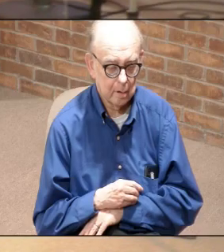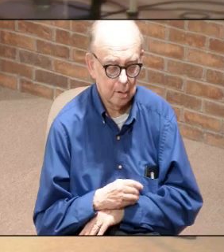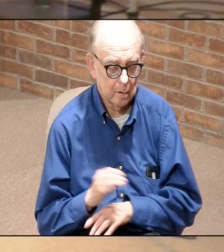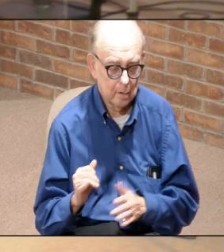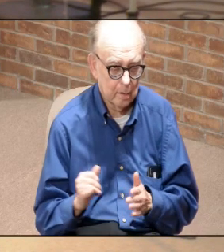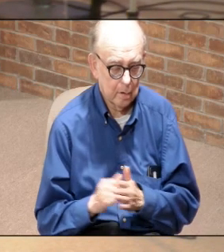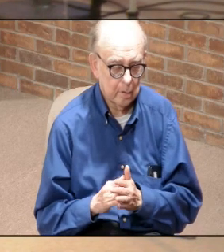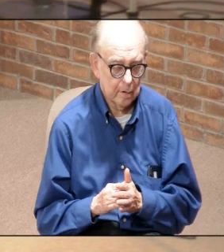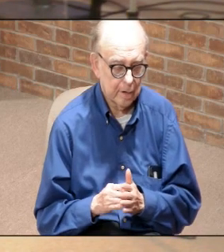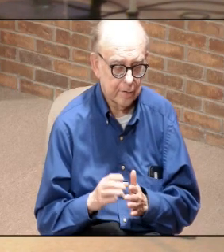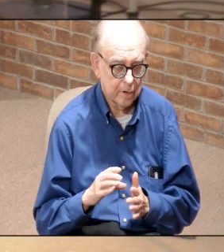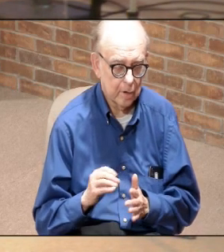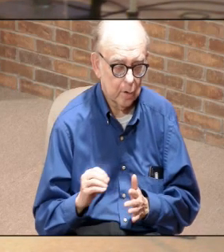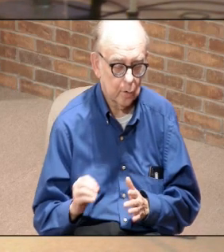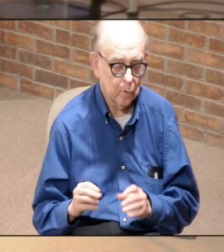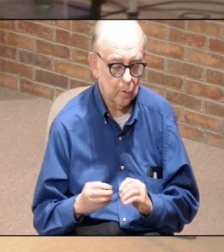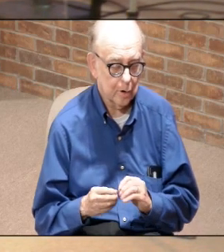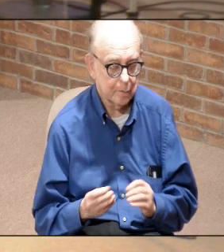That's a cool number.